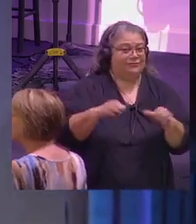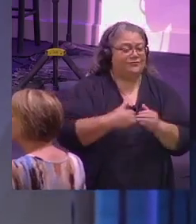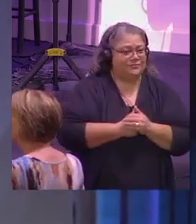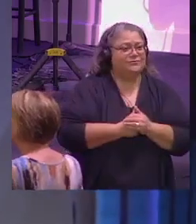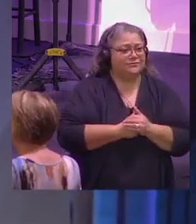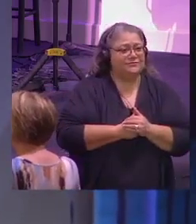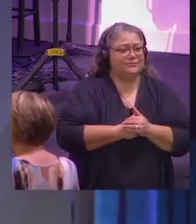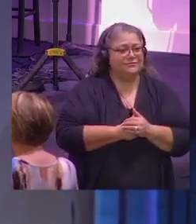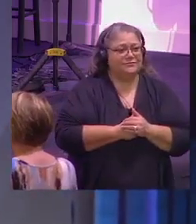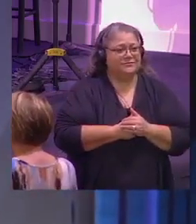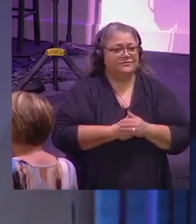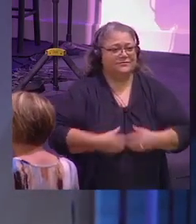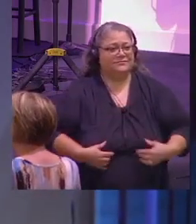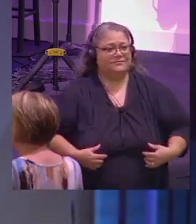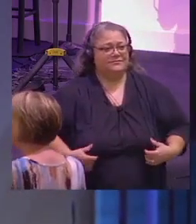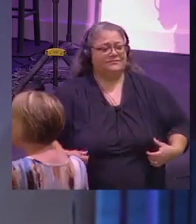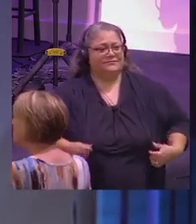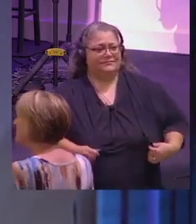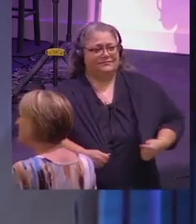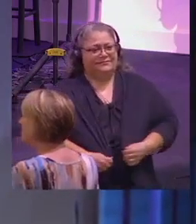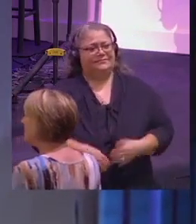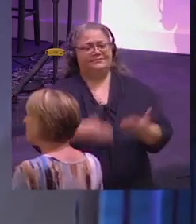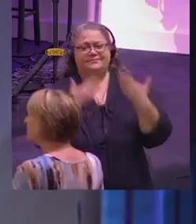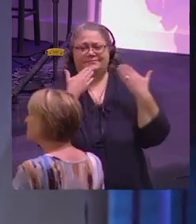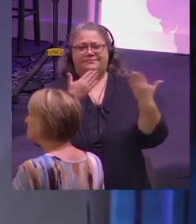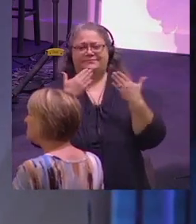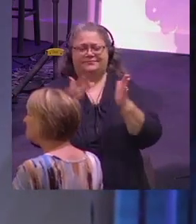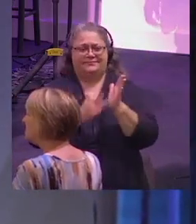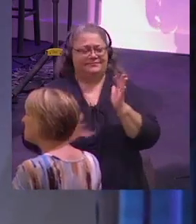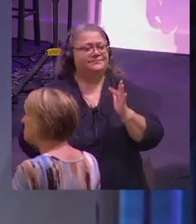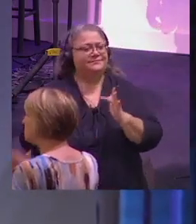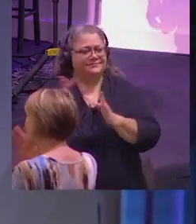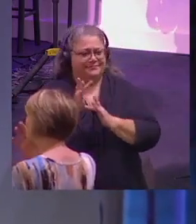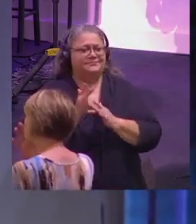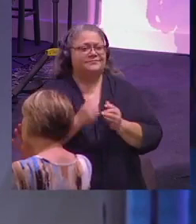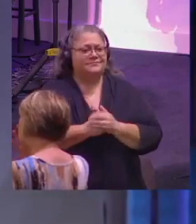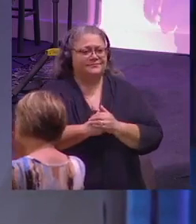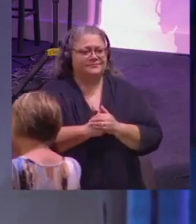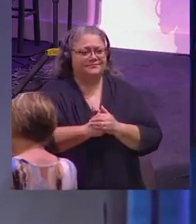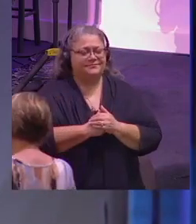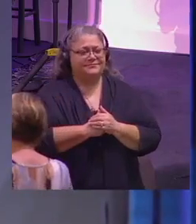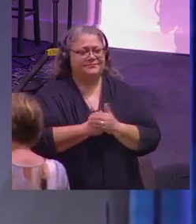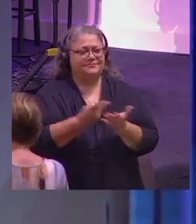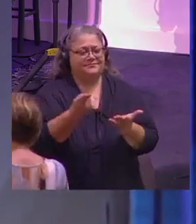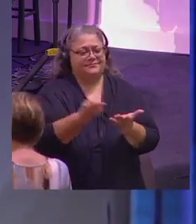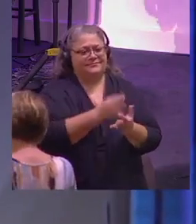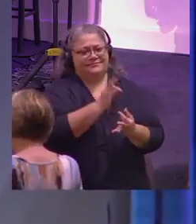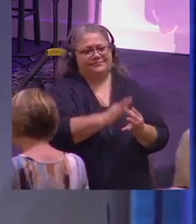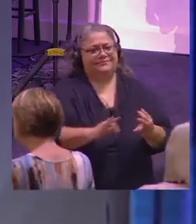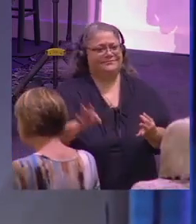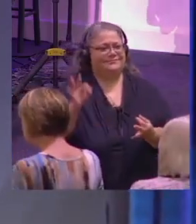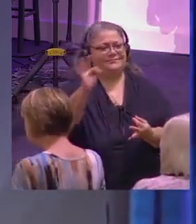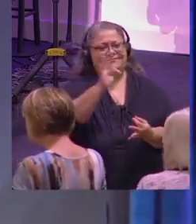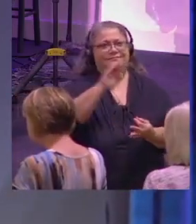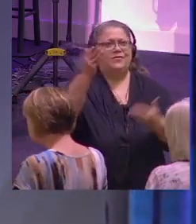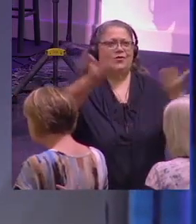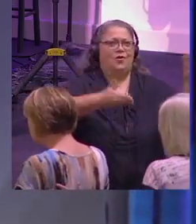that this morning? Thank you, Jesus. Oh, yes. Holy Spirit, you're welcome